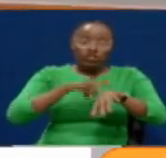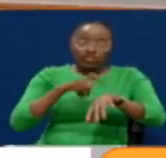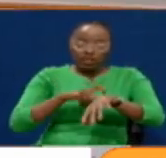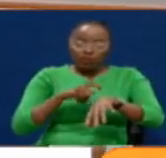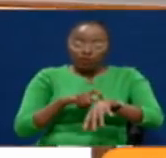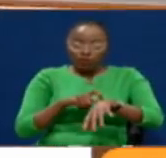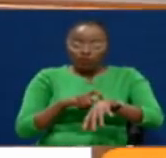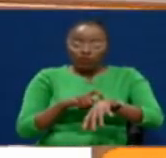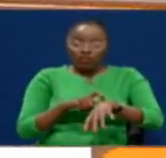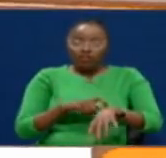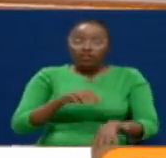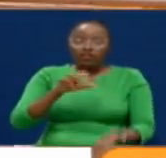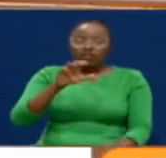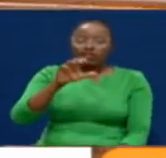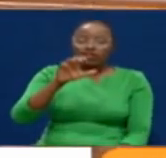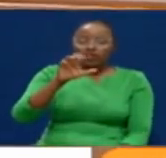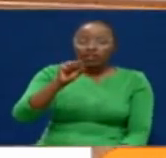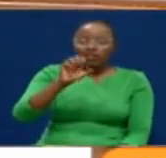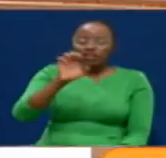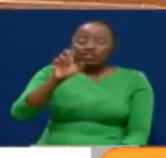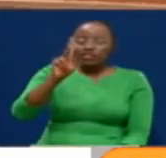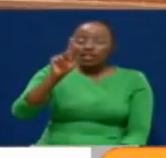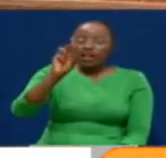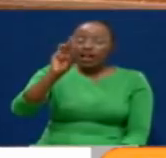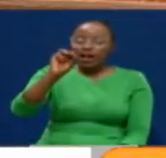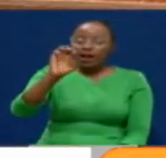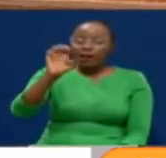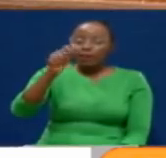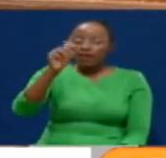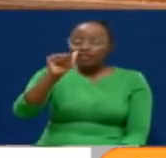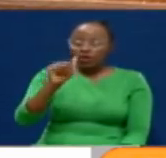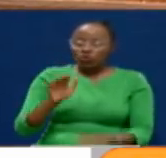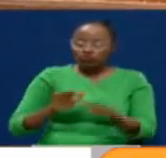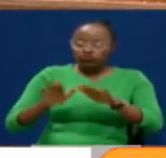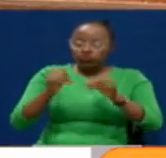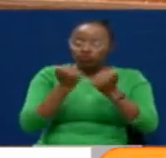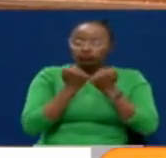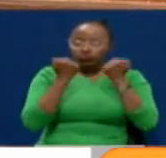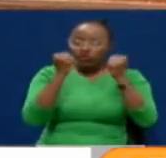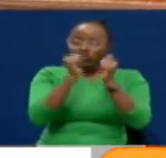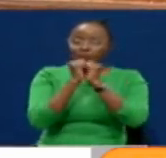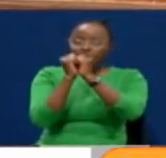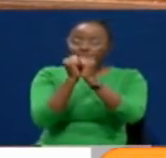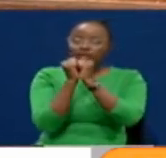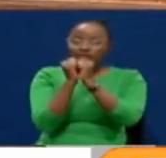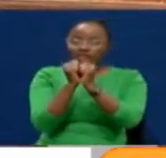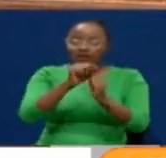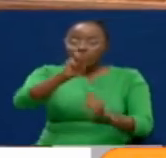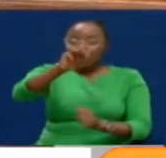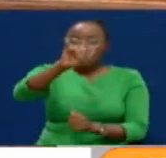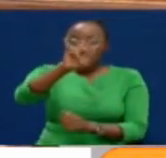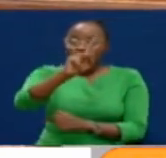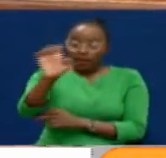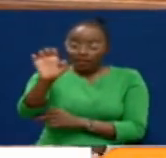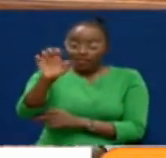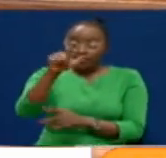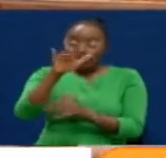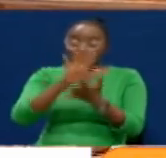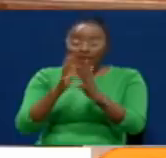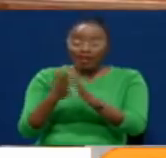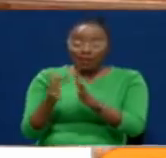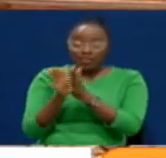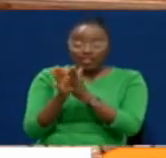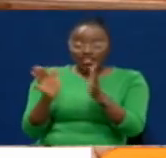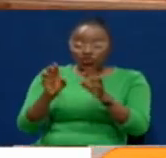Shekameta. Shekameta. He was Shekameta's co-driver. Co-driver. And then Mike went on to become the